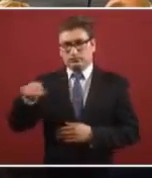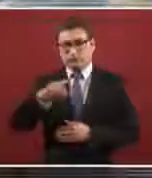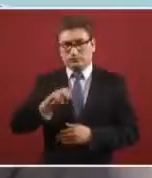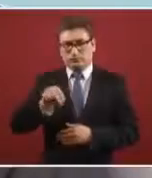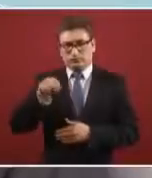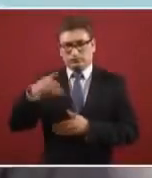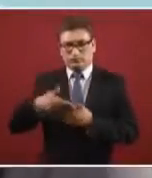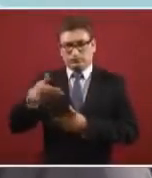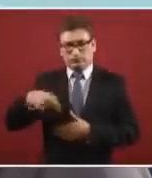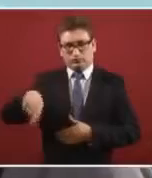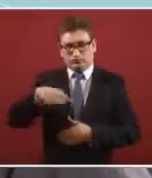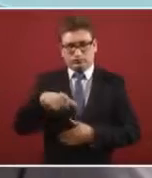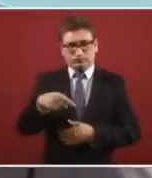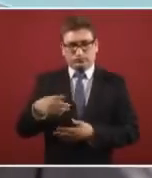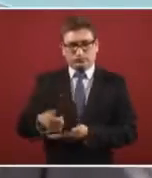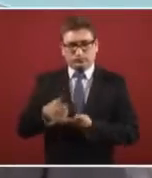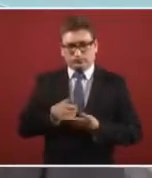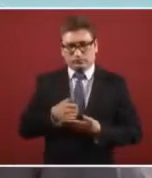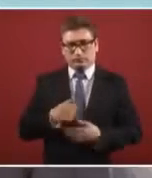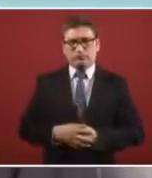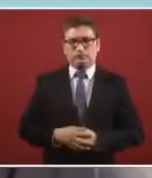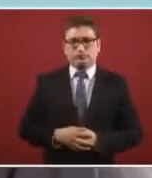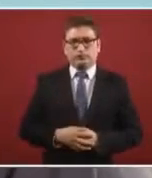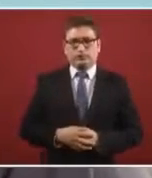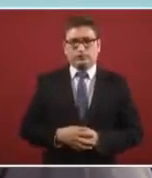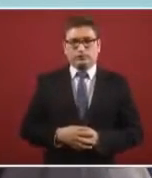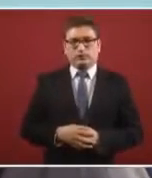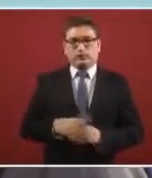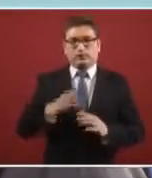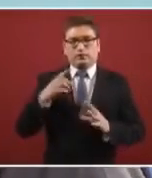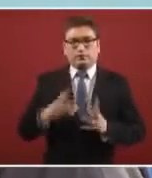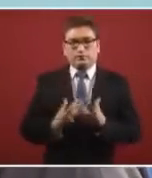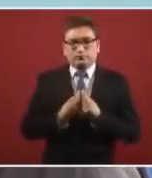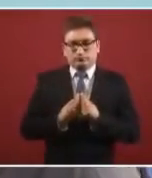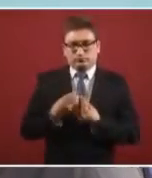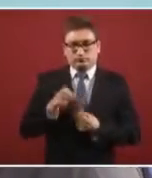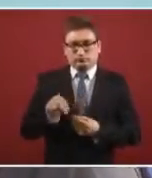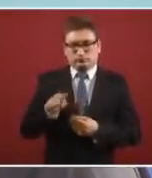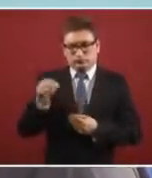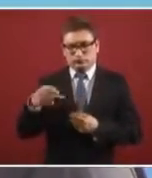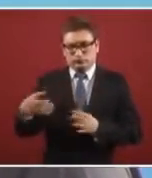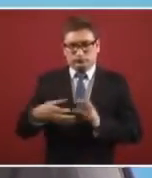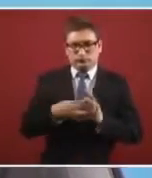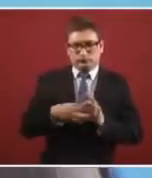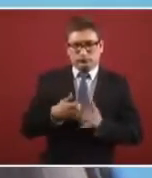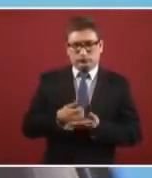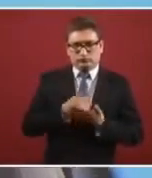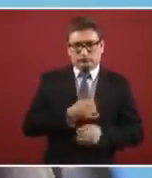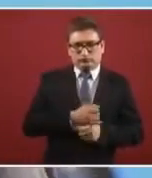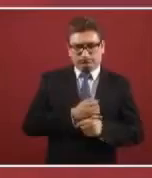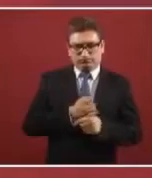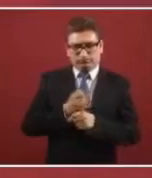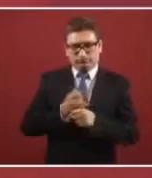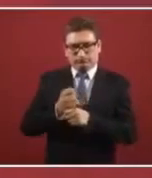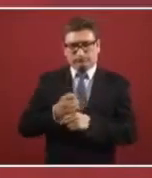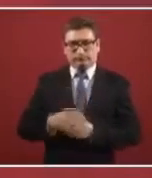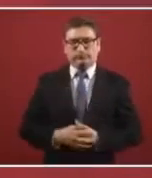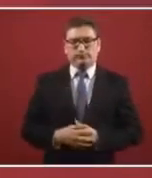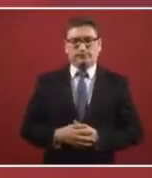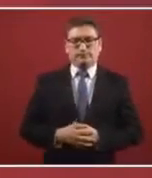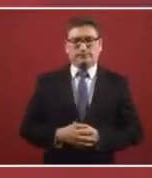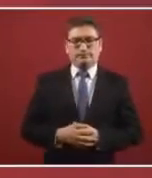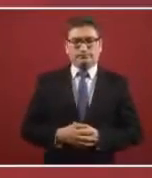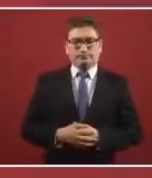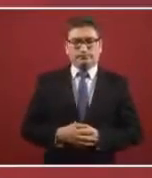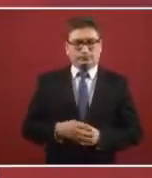Unidas, and para the la United coadyuvancia Nations, de esta agencia de Naciones Unidas en and las tareas de investigación. they're Como involved parte in the de